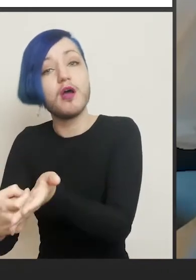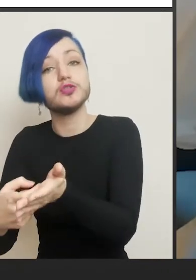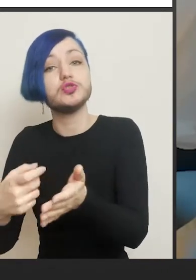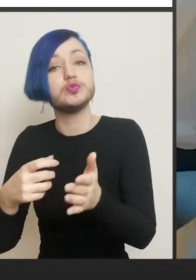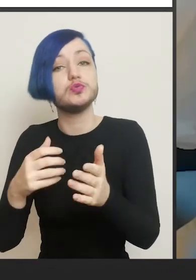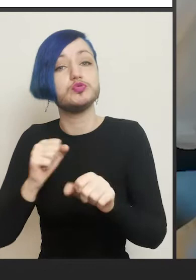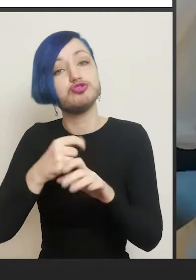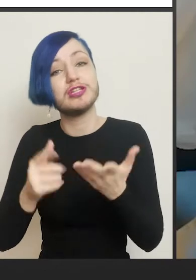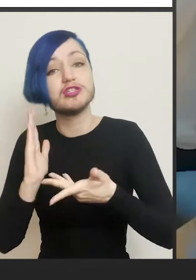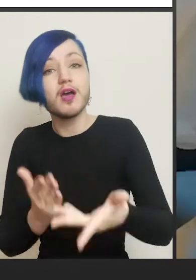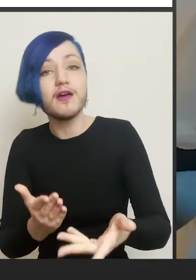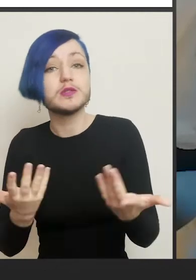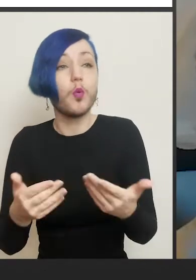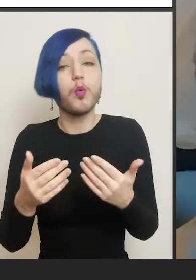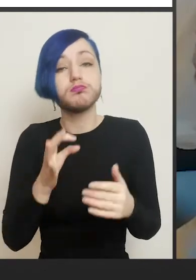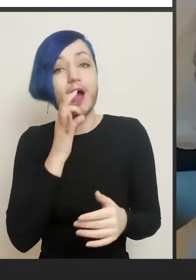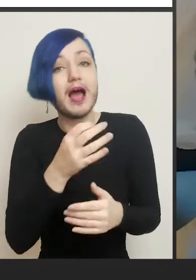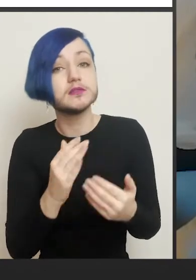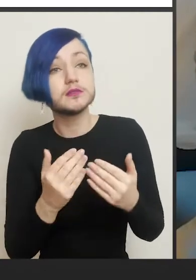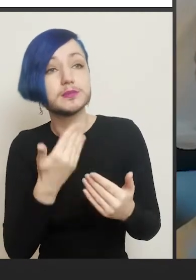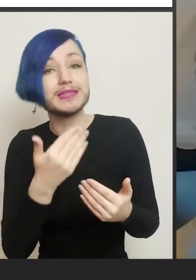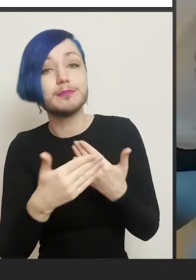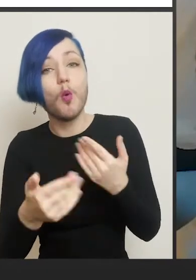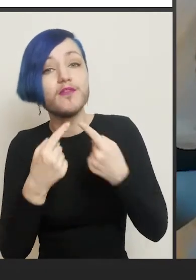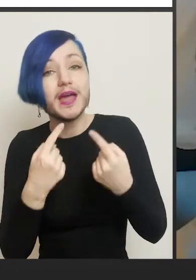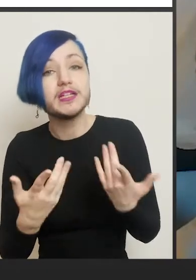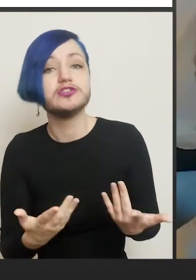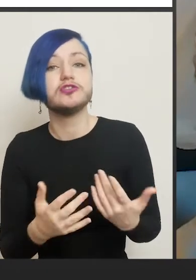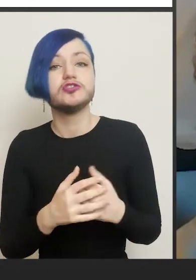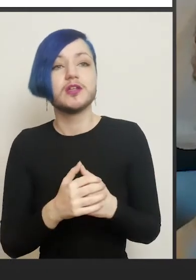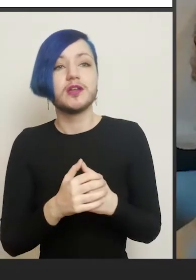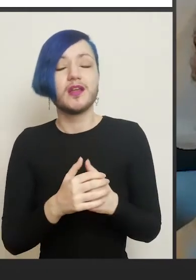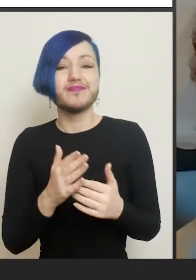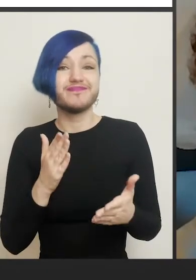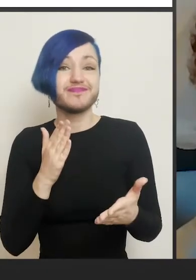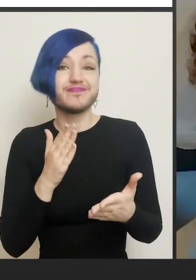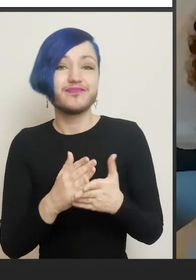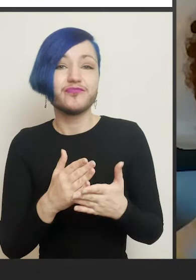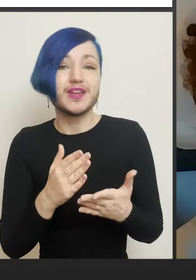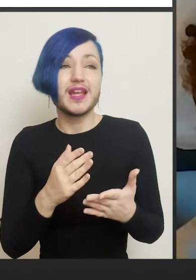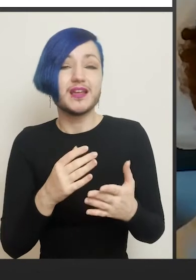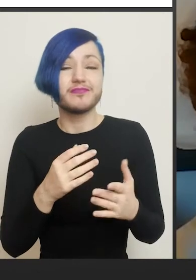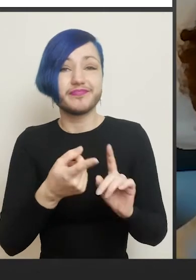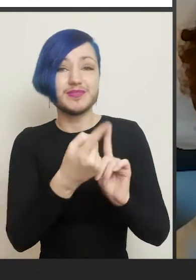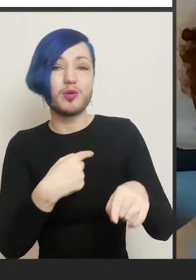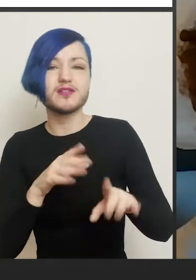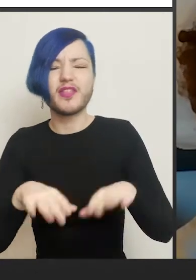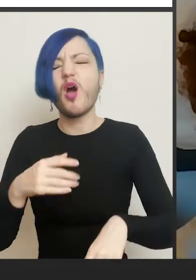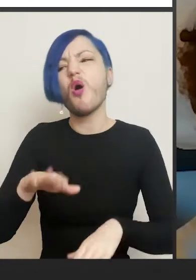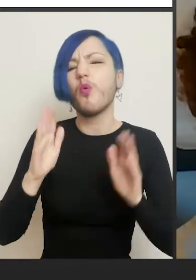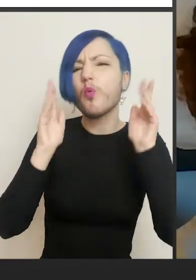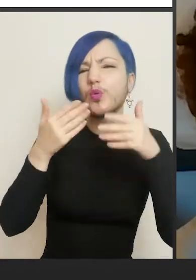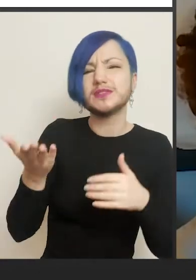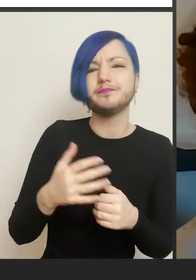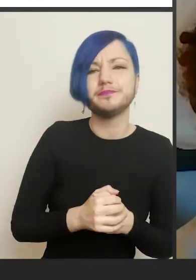more information or to find out a little bit more about services, it's almost put down to ASD. So it's